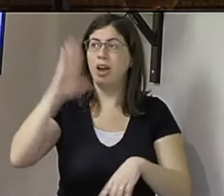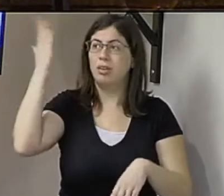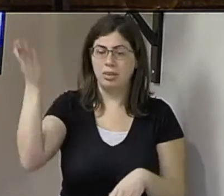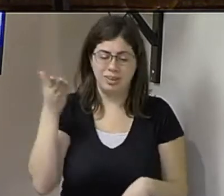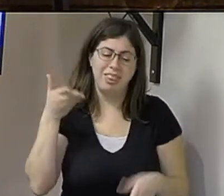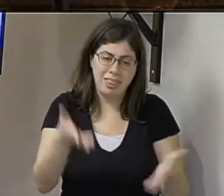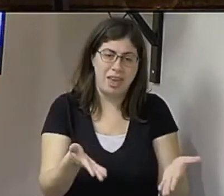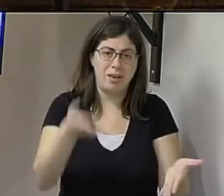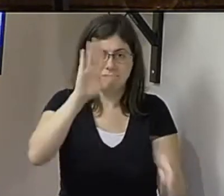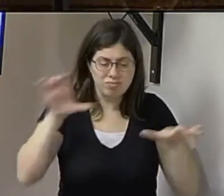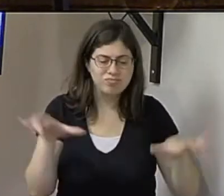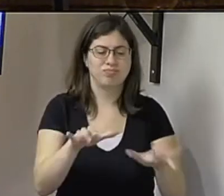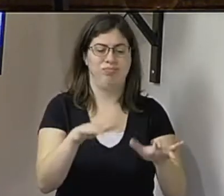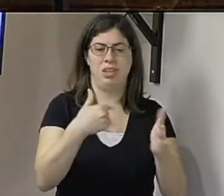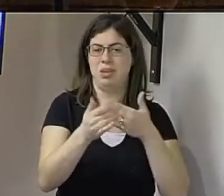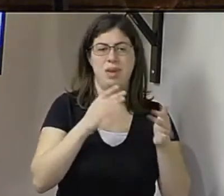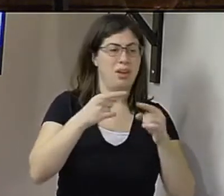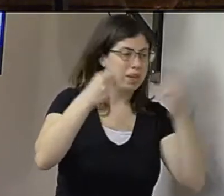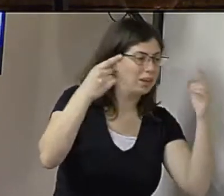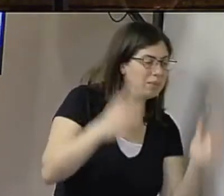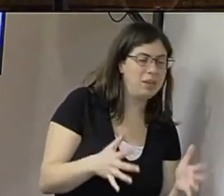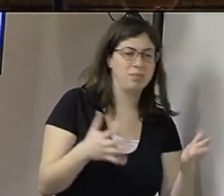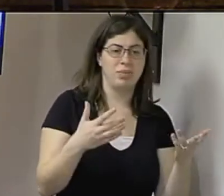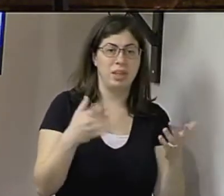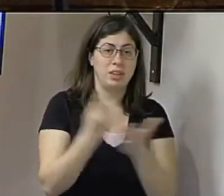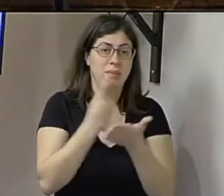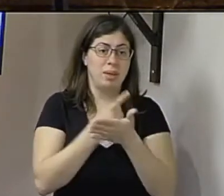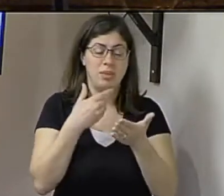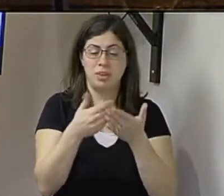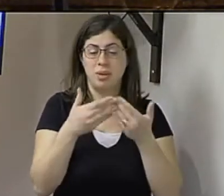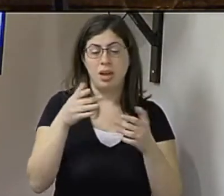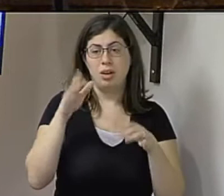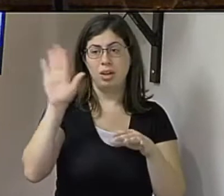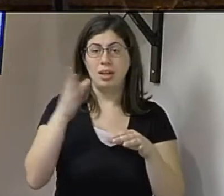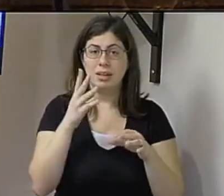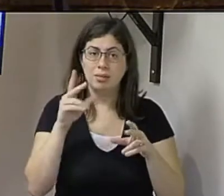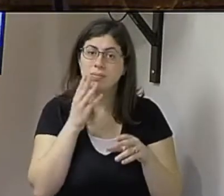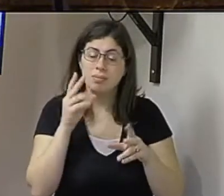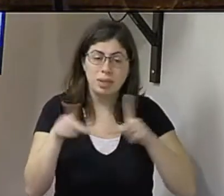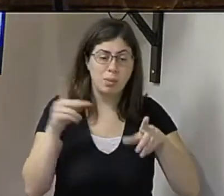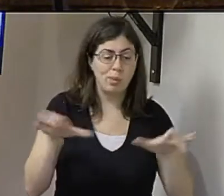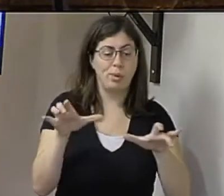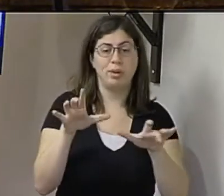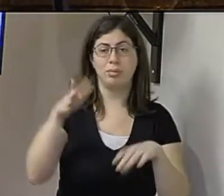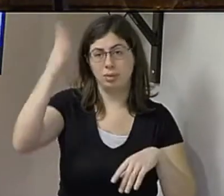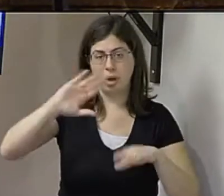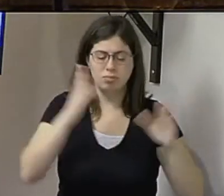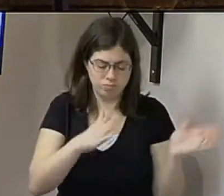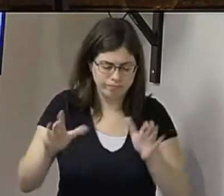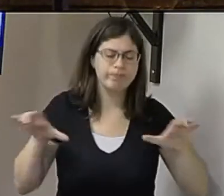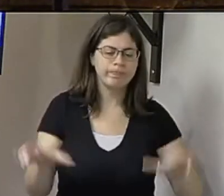doing what God was going to do, no matter what the enemy was doing, and even sometimes no matter how well God's people were doing in the middle of the situation.